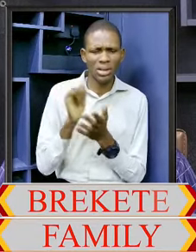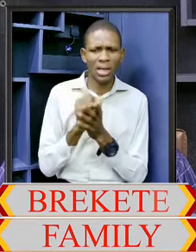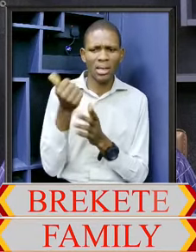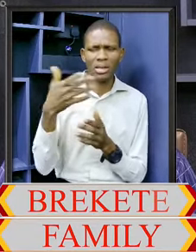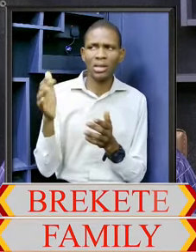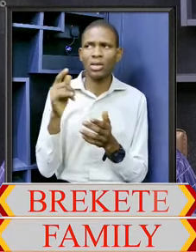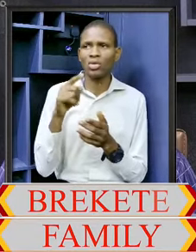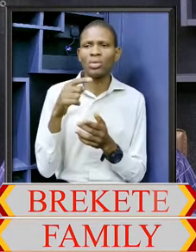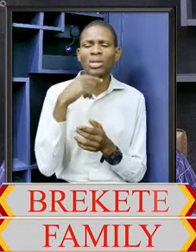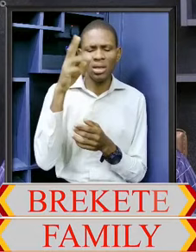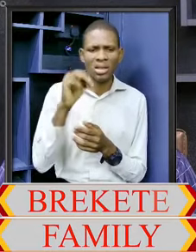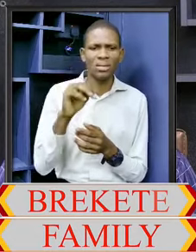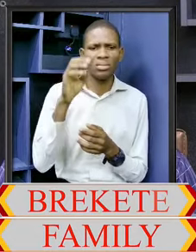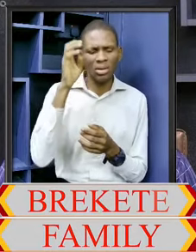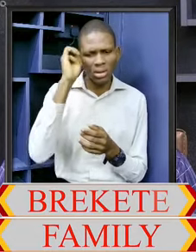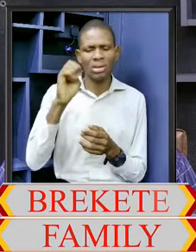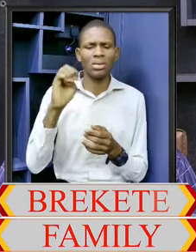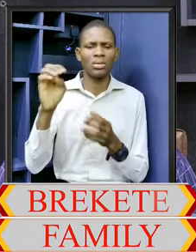do.